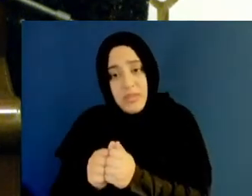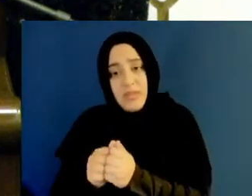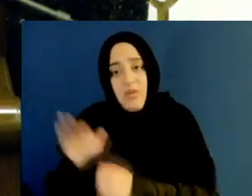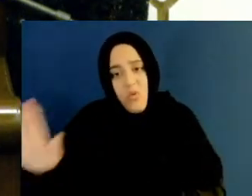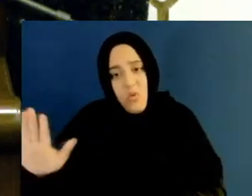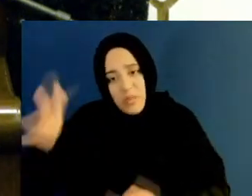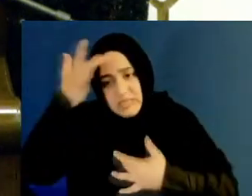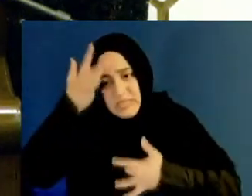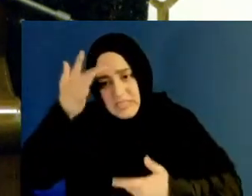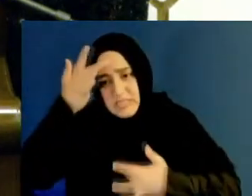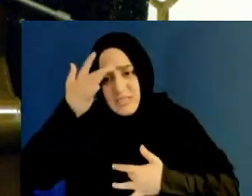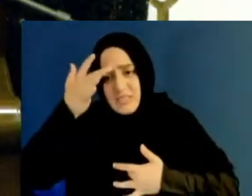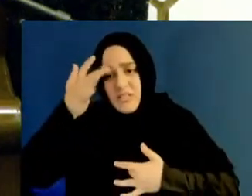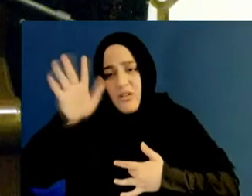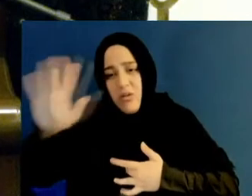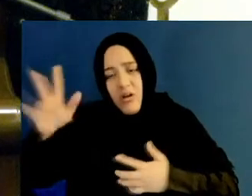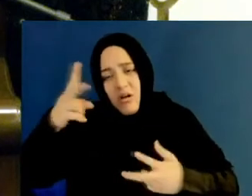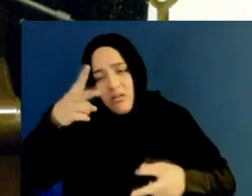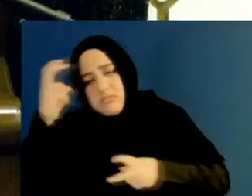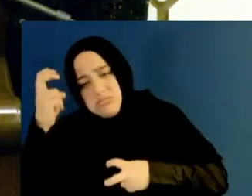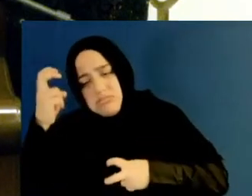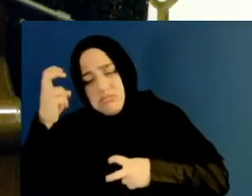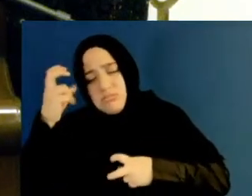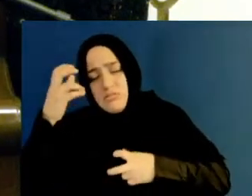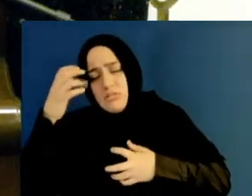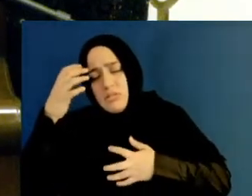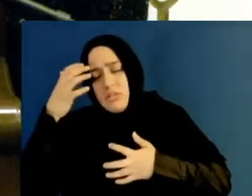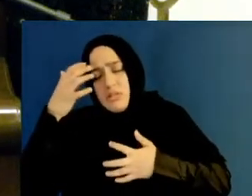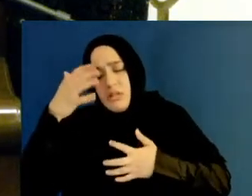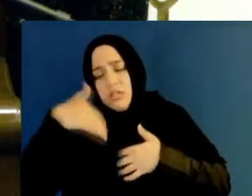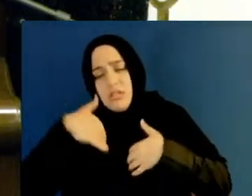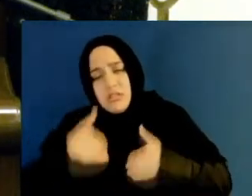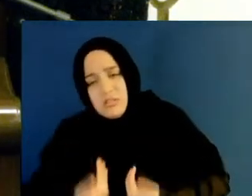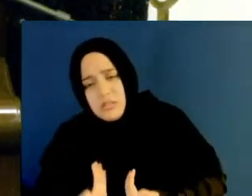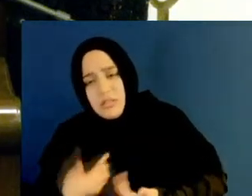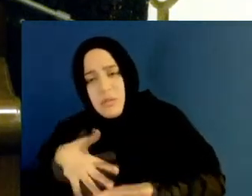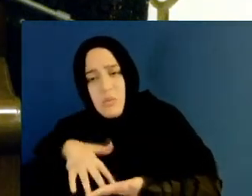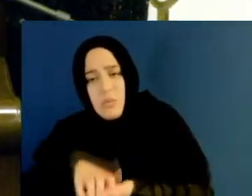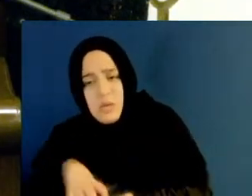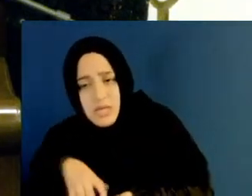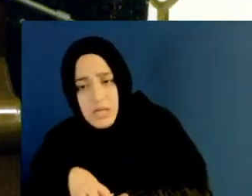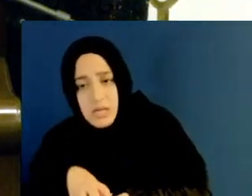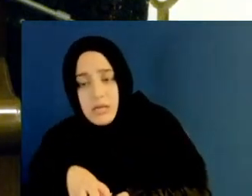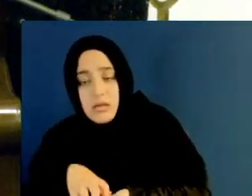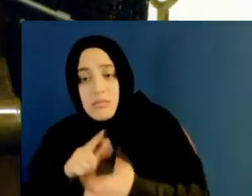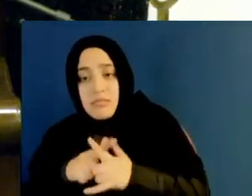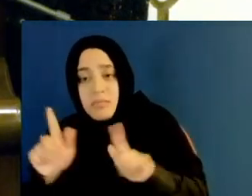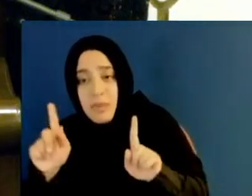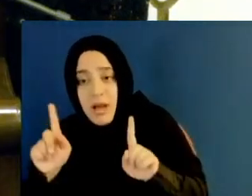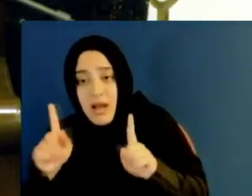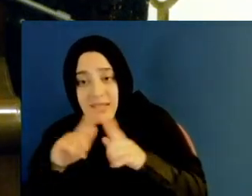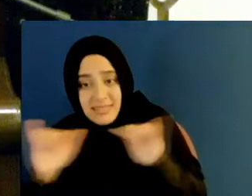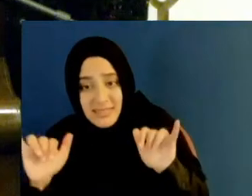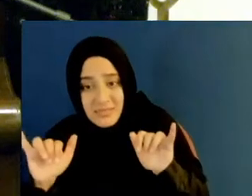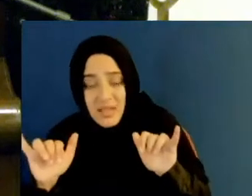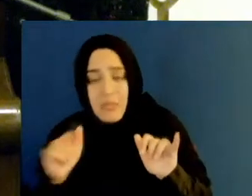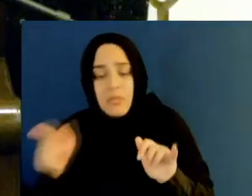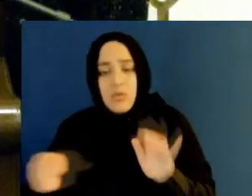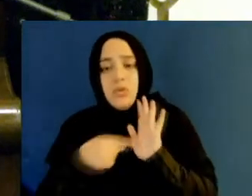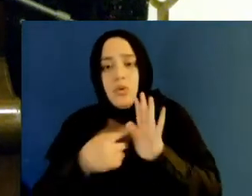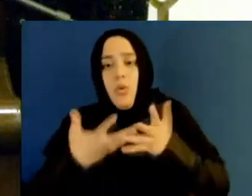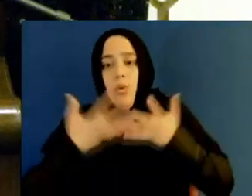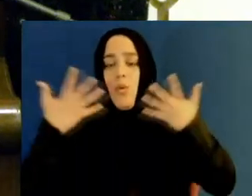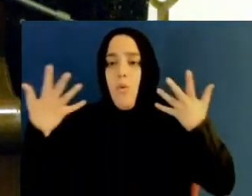there was great courage that was shown by Imam Sajjad. Courage